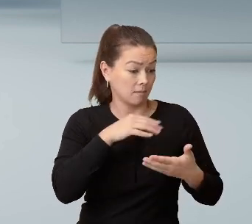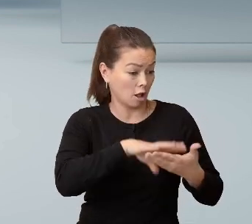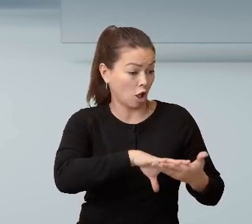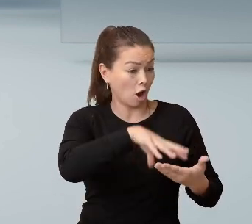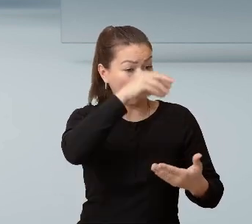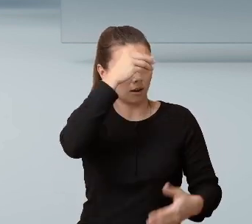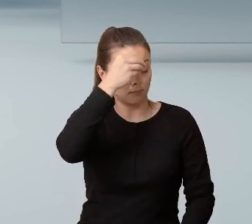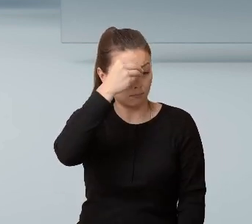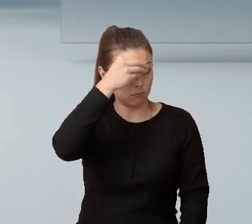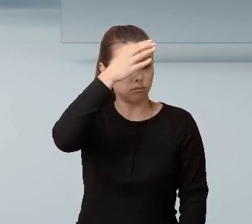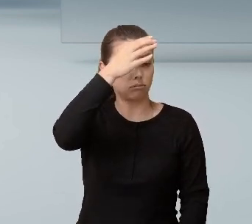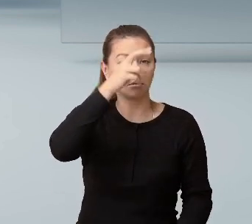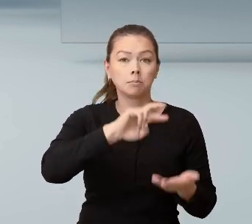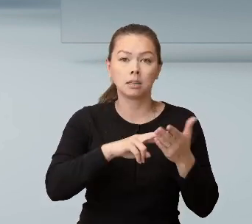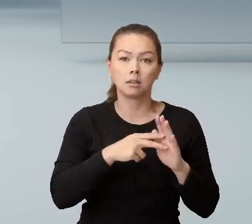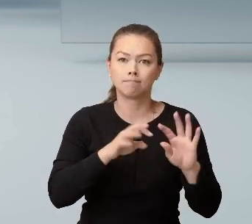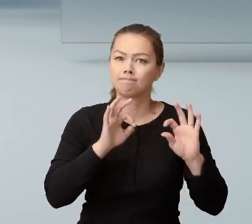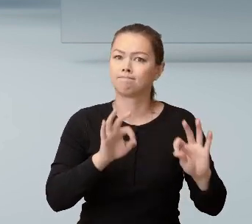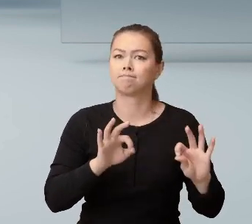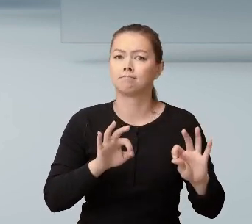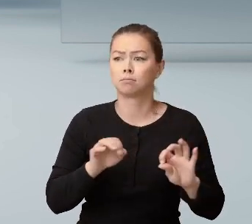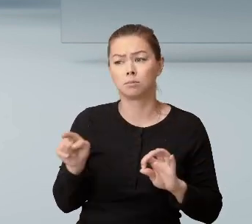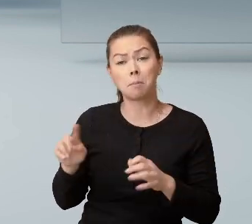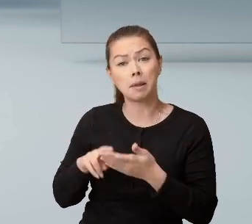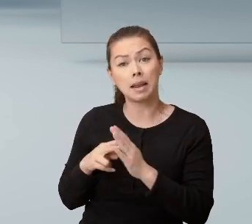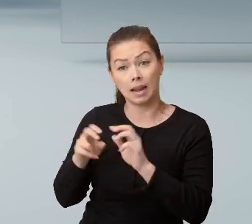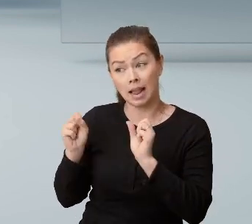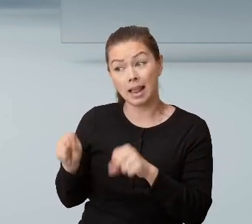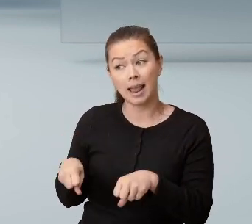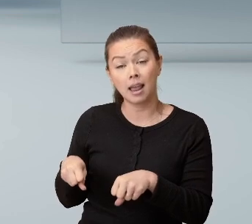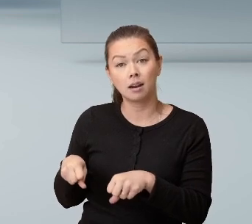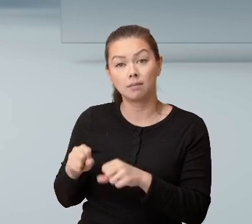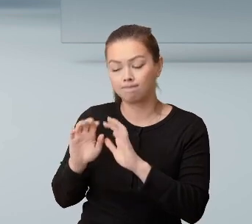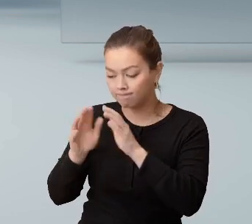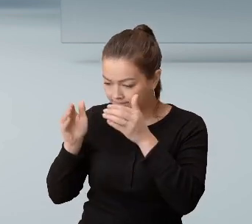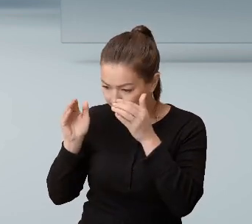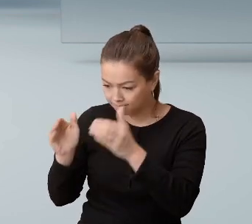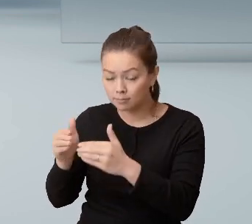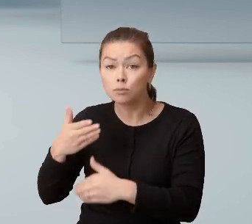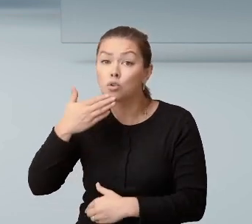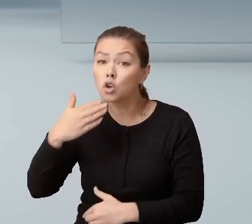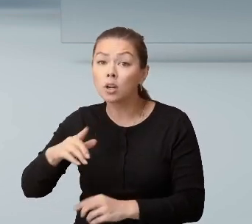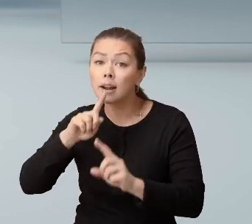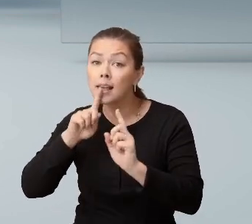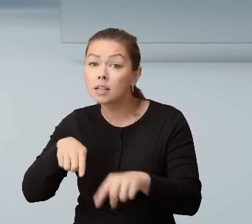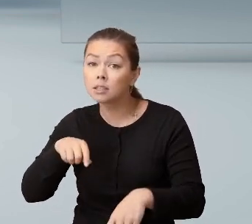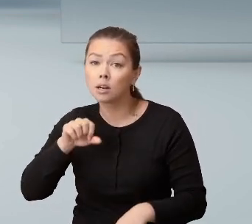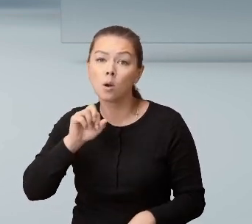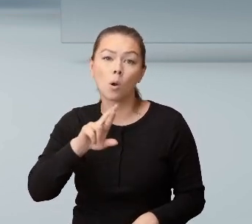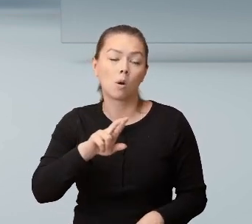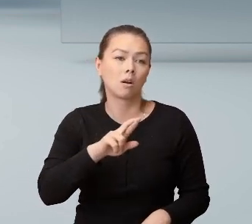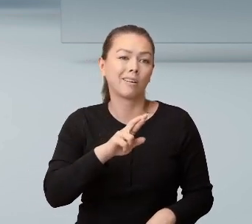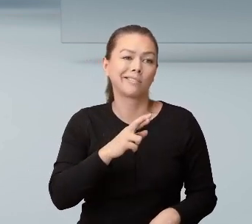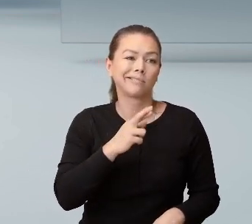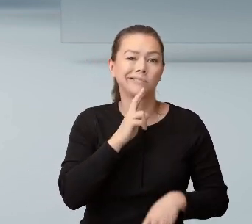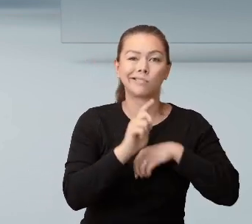but also magnify the trash as well. So the old IT adage of garbage in, garbage out,